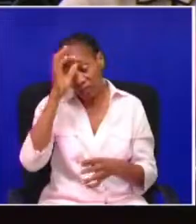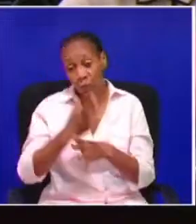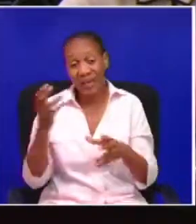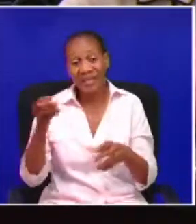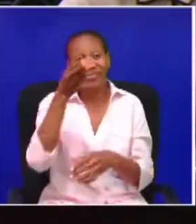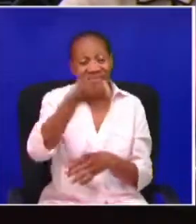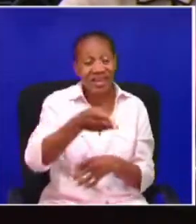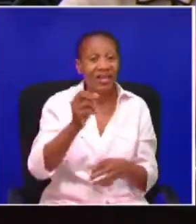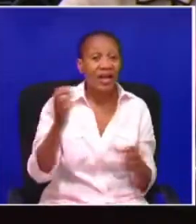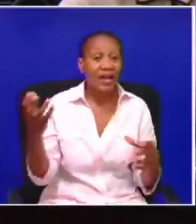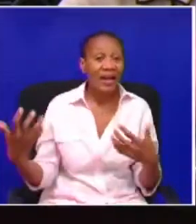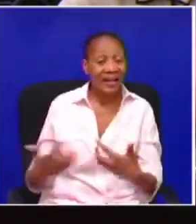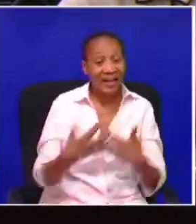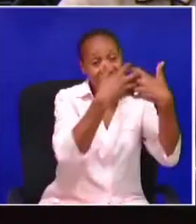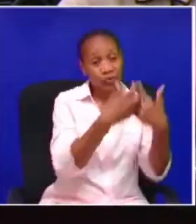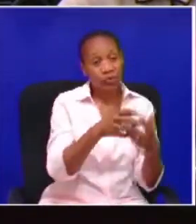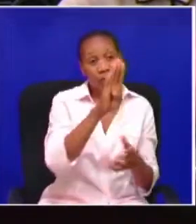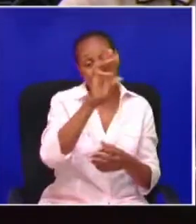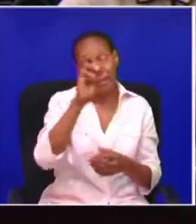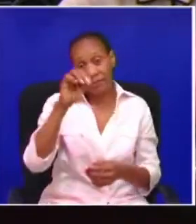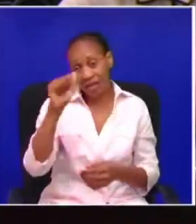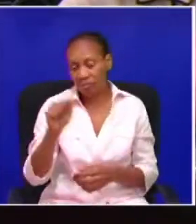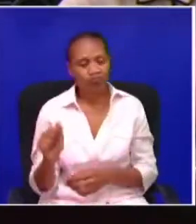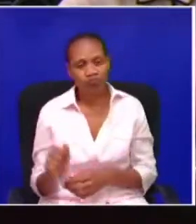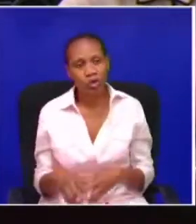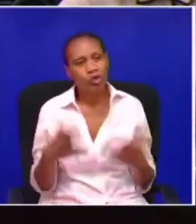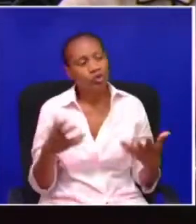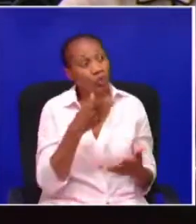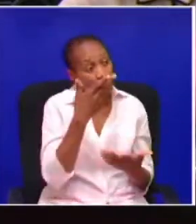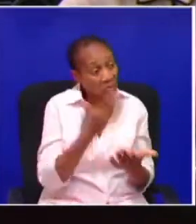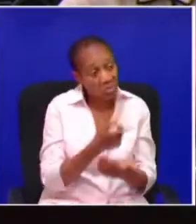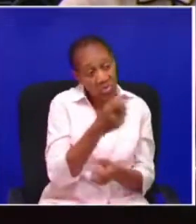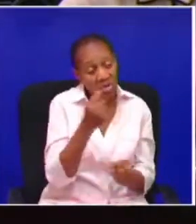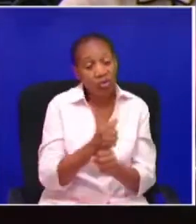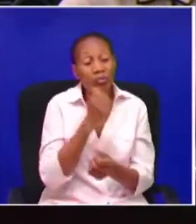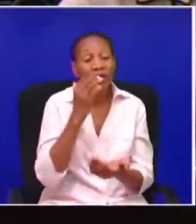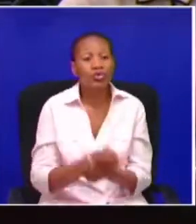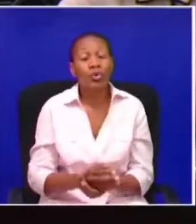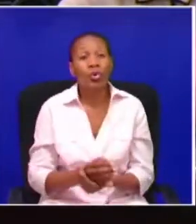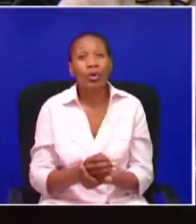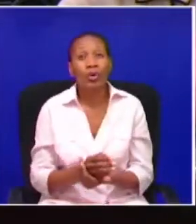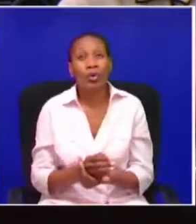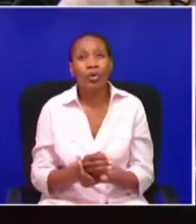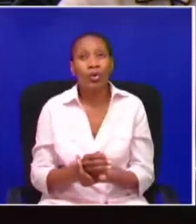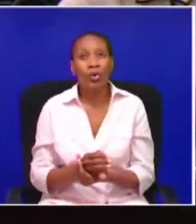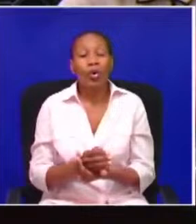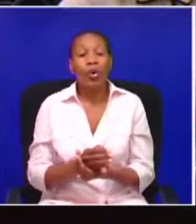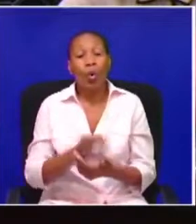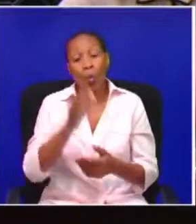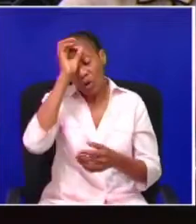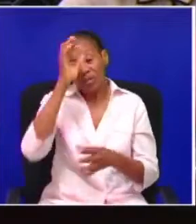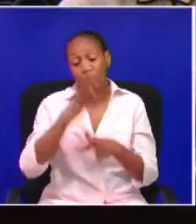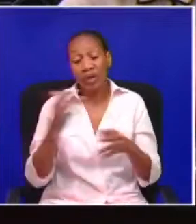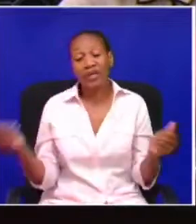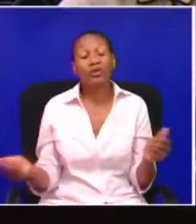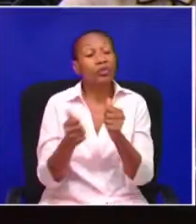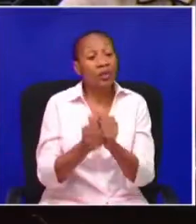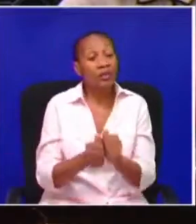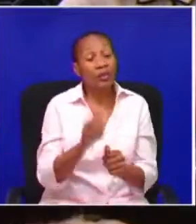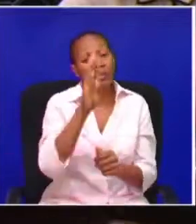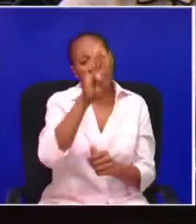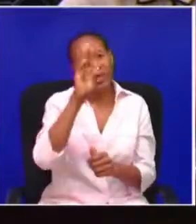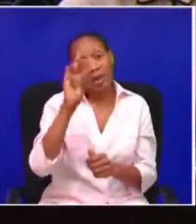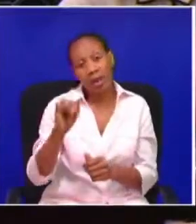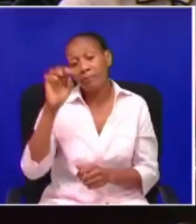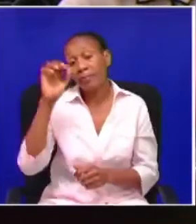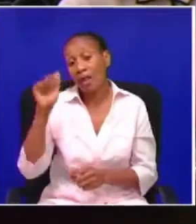So, Honourable President, will you commit to ensuring that the transfer of SAPS border units to the BMA will be finalised in full